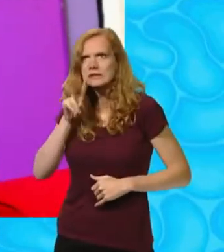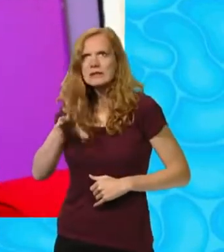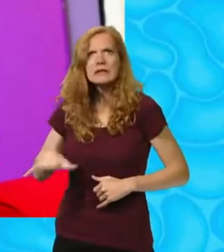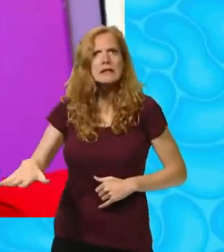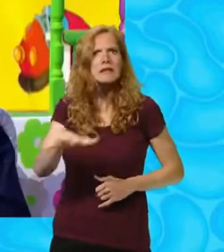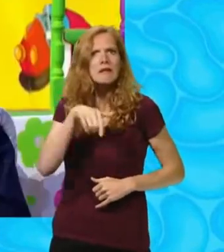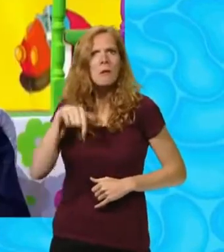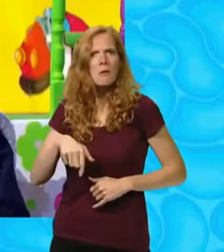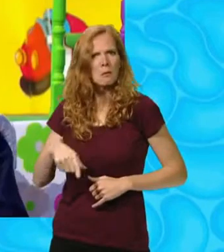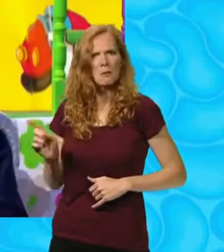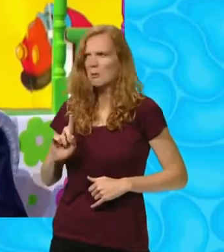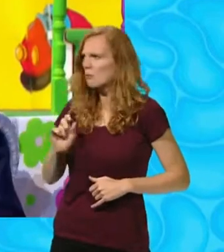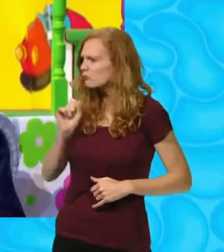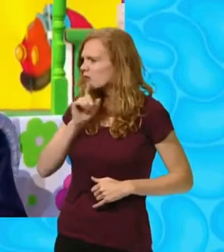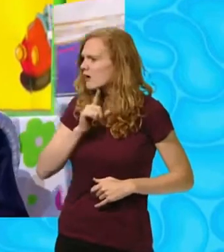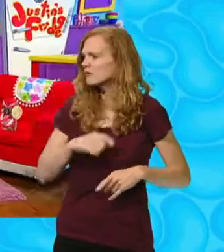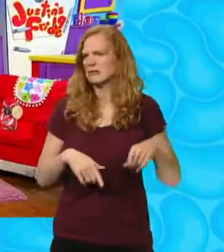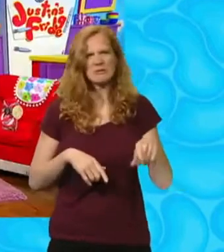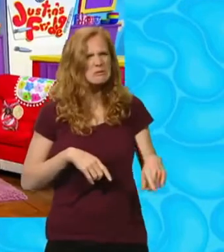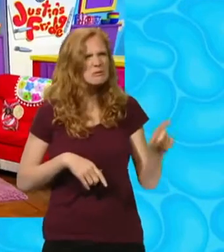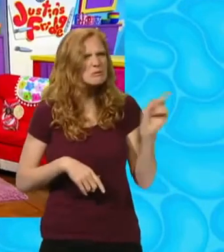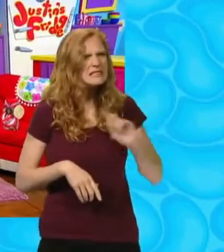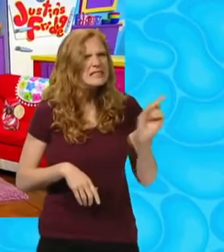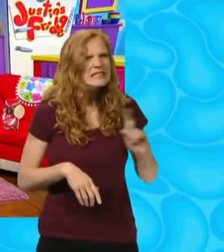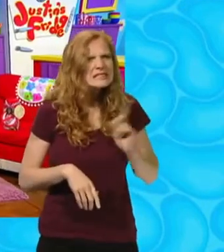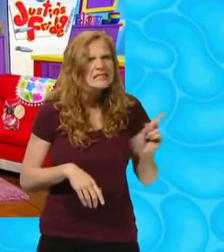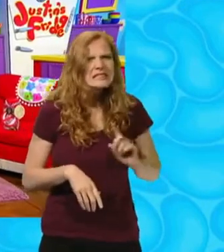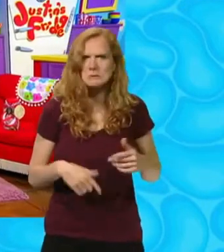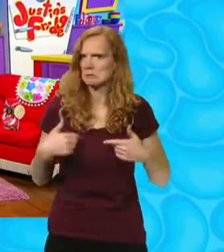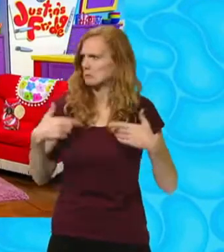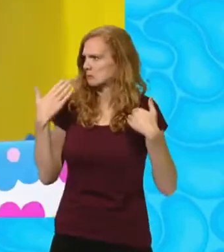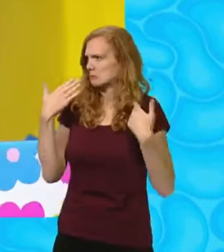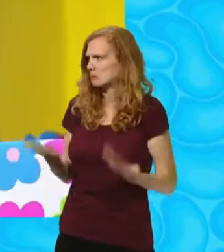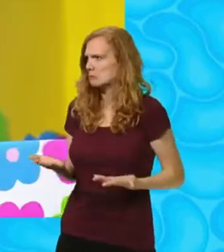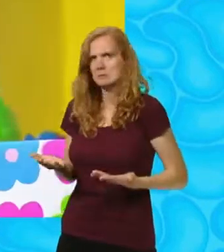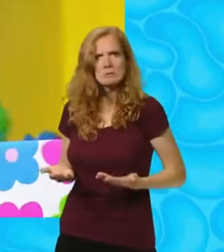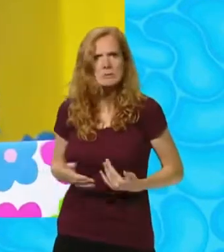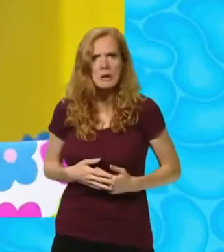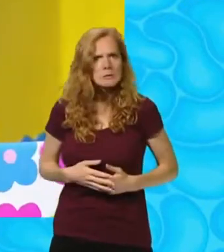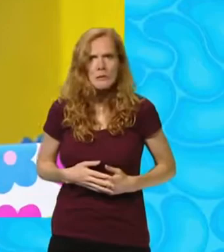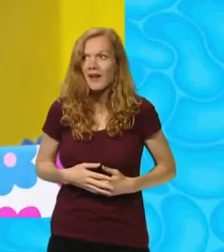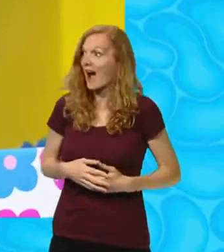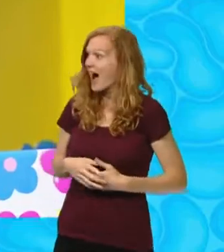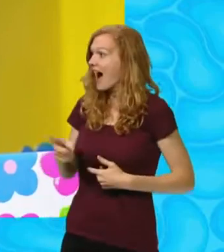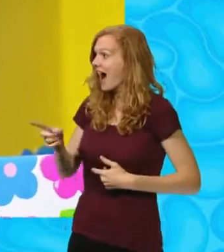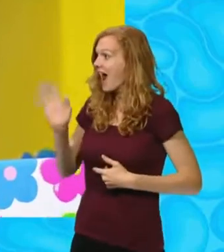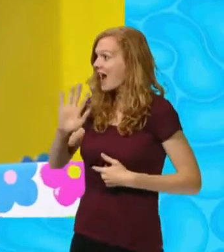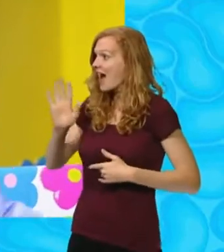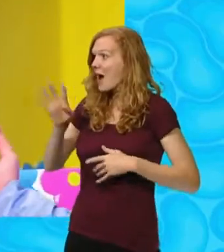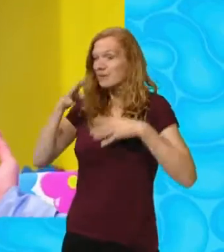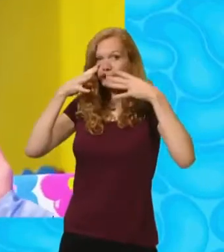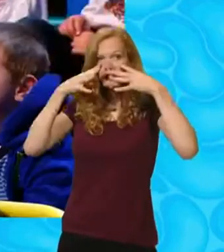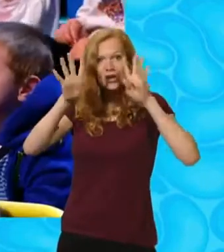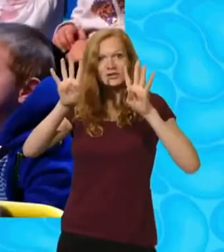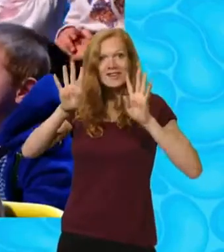How strange. Ooh, well, I wonder what that could be, everybody. Oh, I don't know. No idea. Little Monster! Say